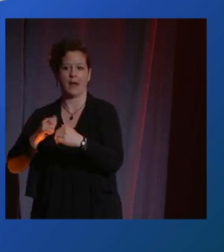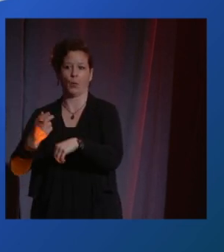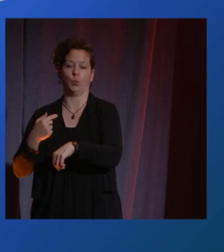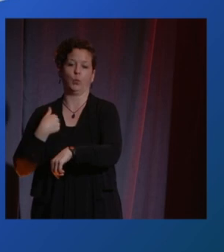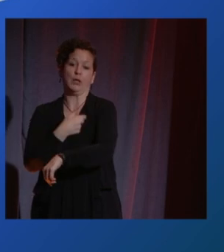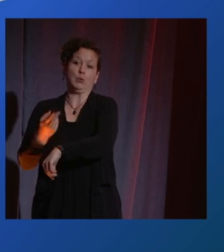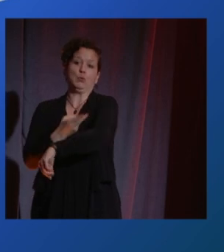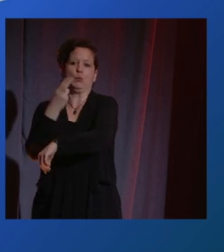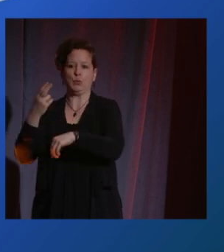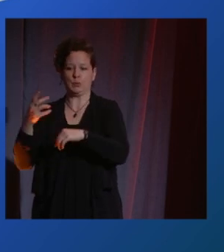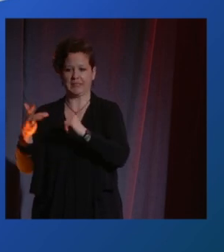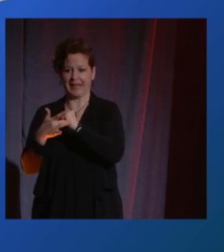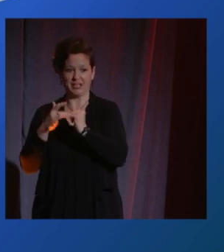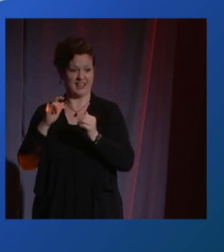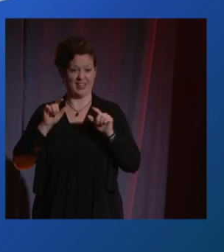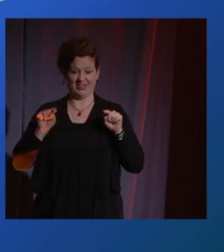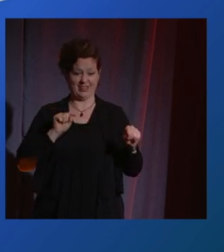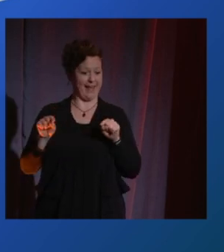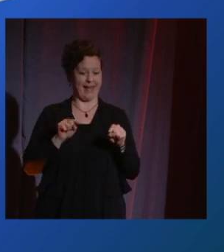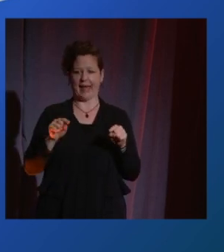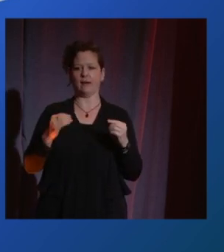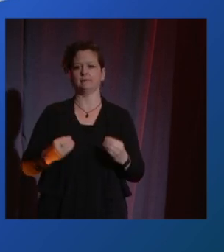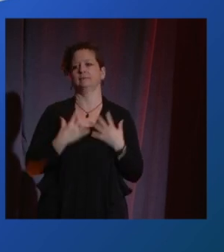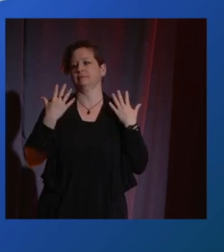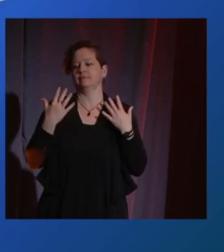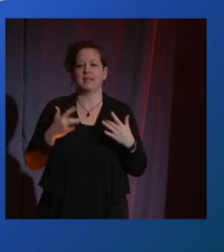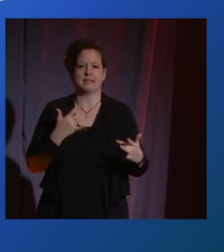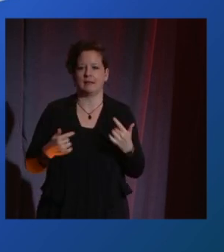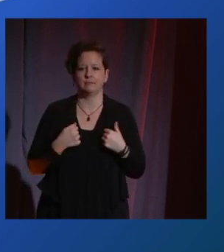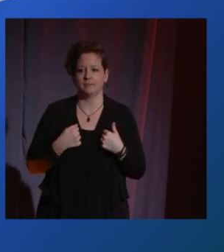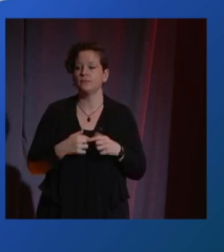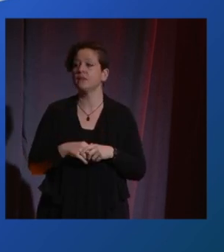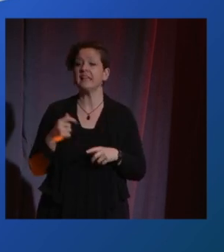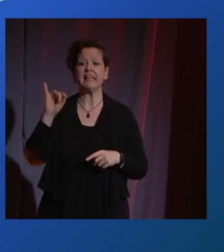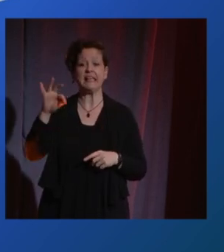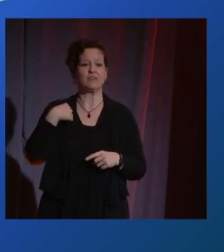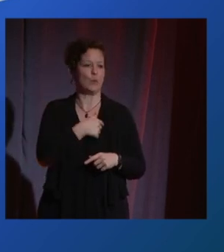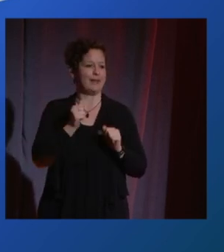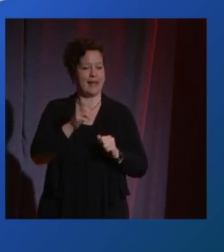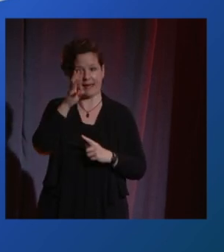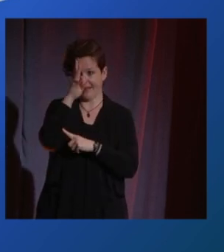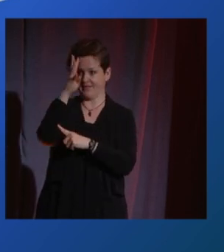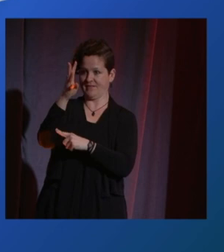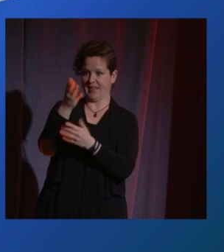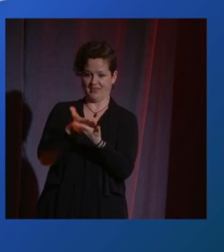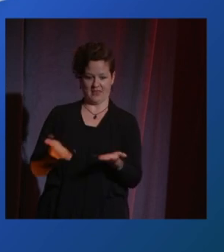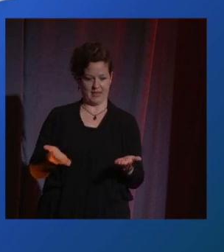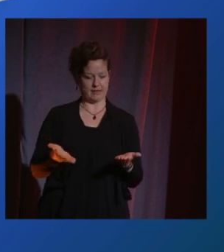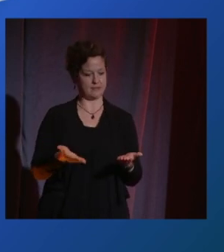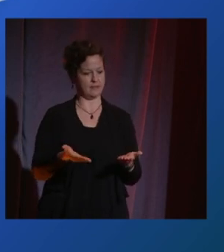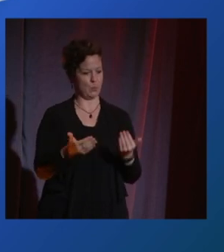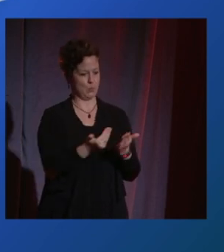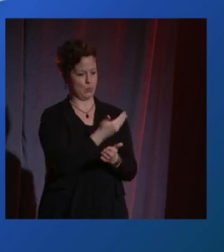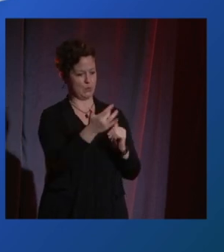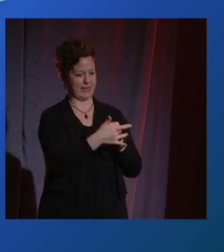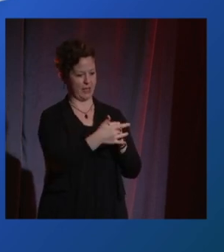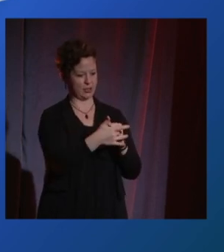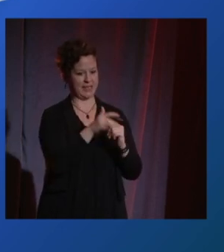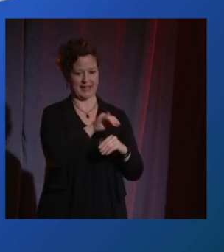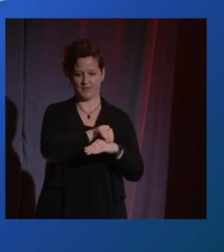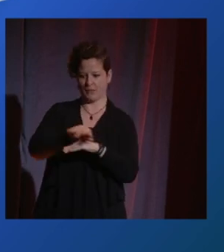what gets me excited is if we can invent things which affect methods like the